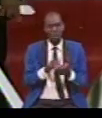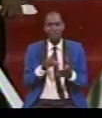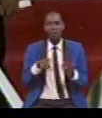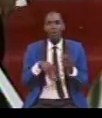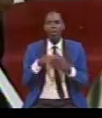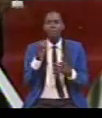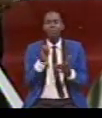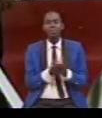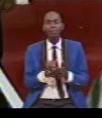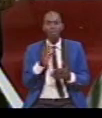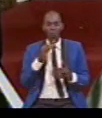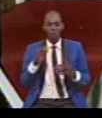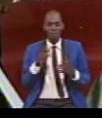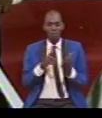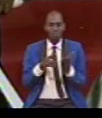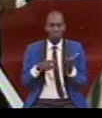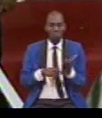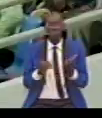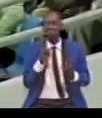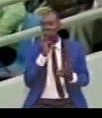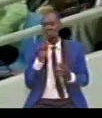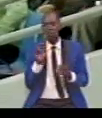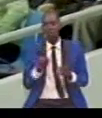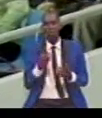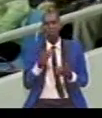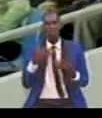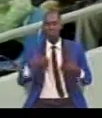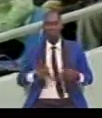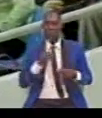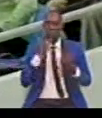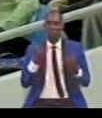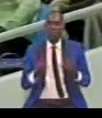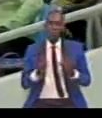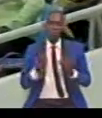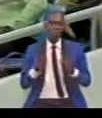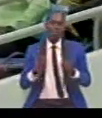are just okay. Praise the Lord.